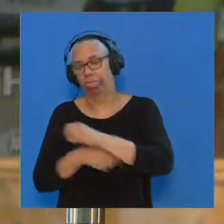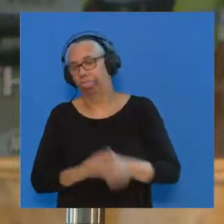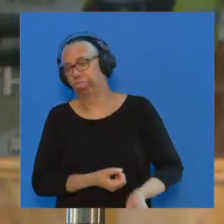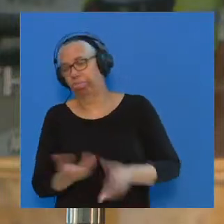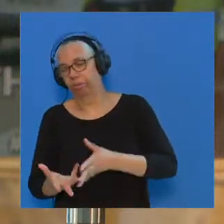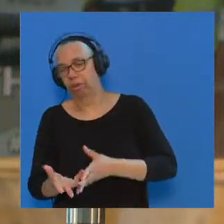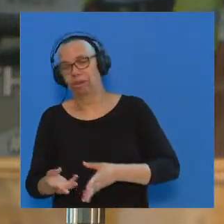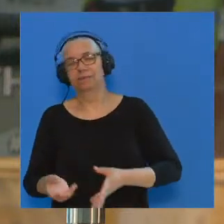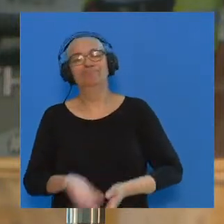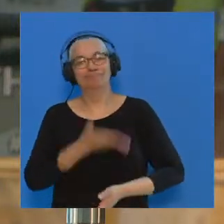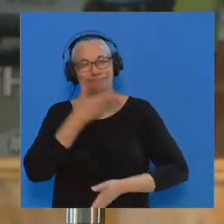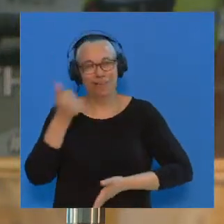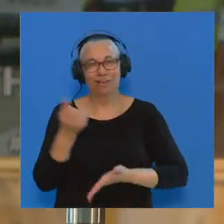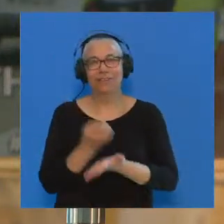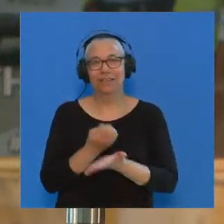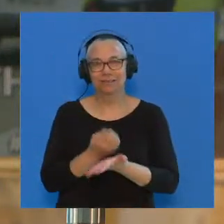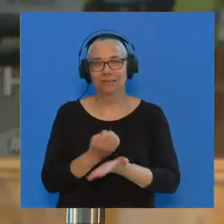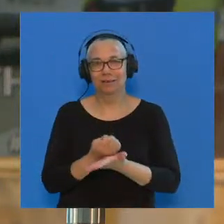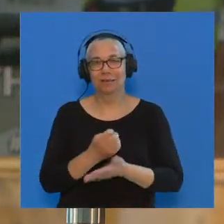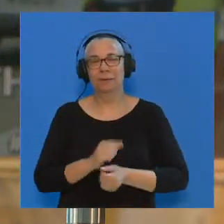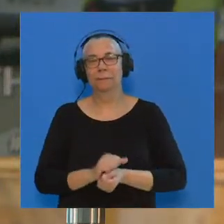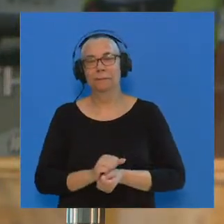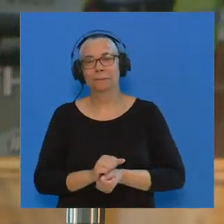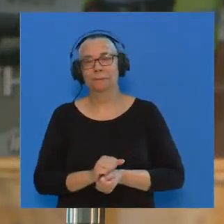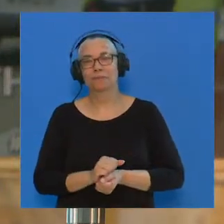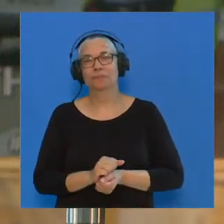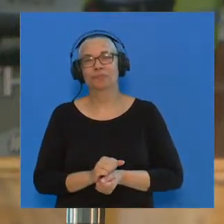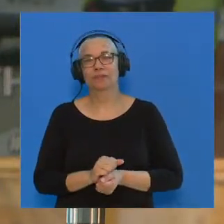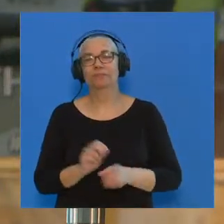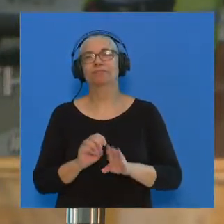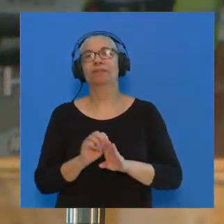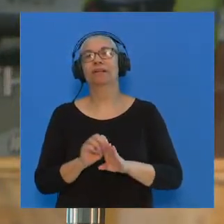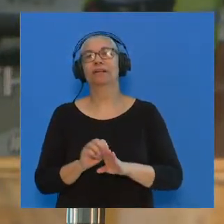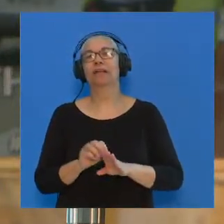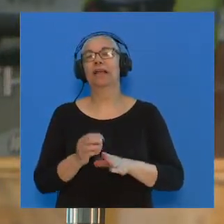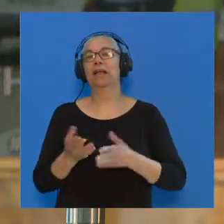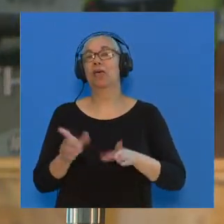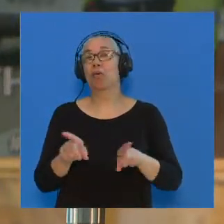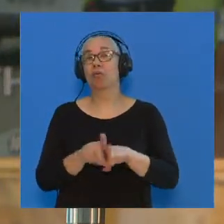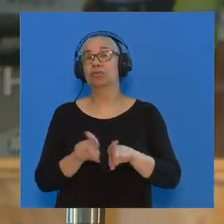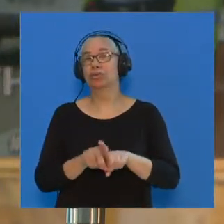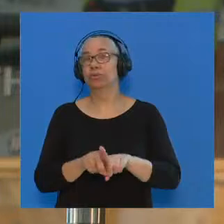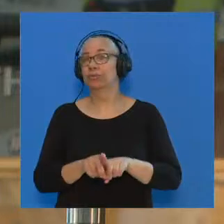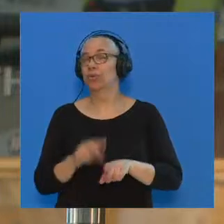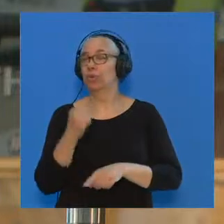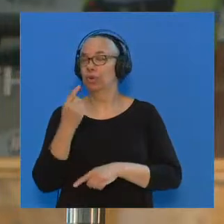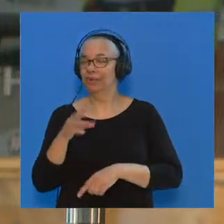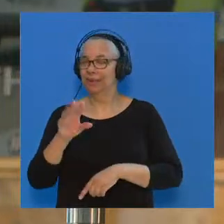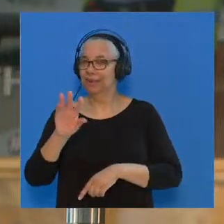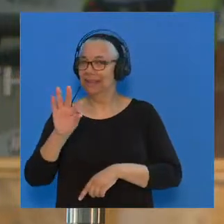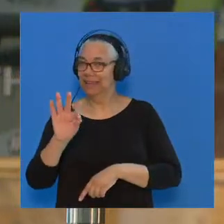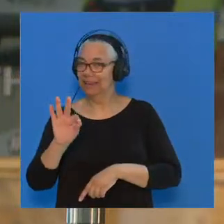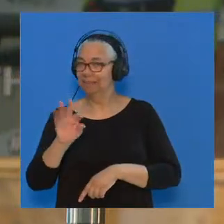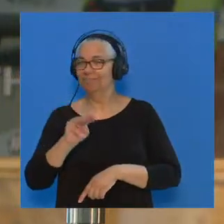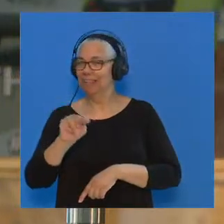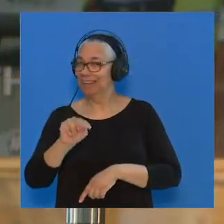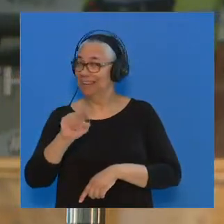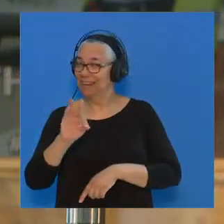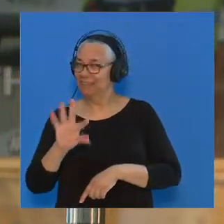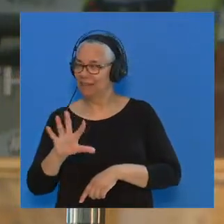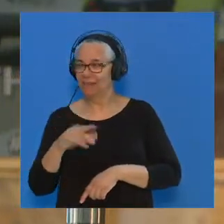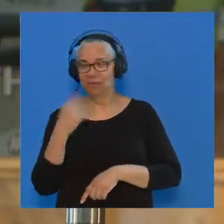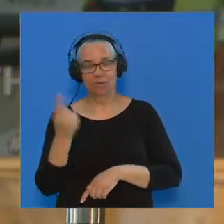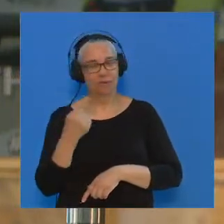environmentally friendly, as well as the reminder for persons that the N95s are only for persons within the medical field and not for everybody to